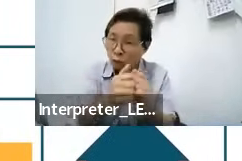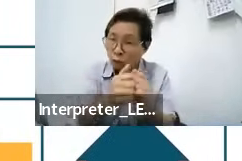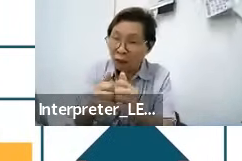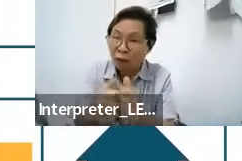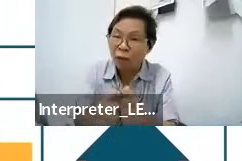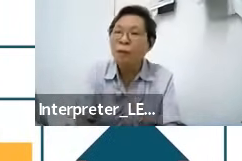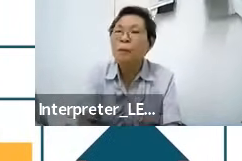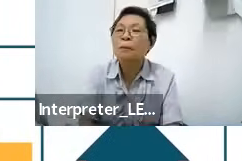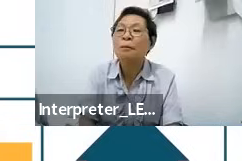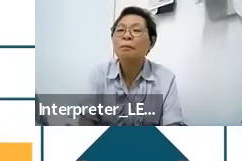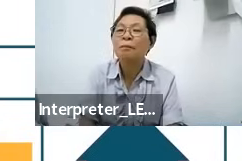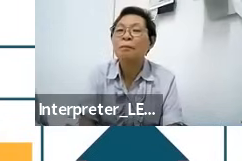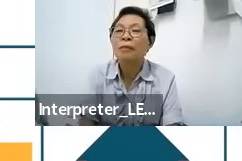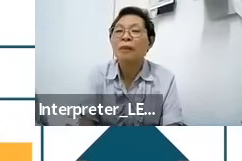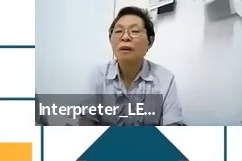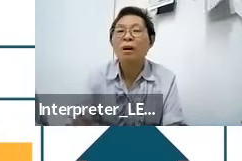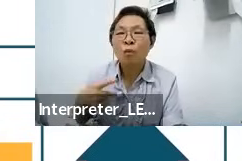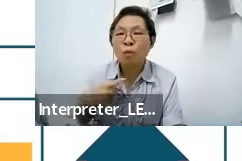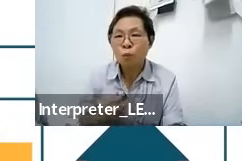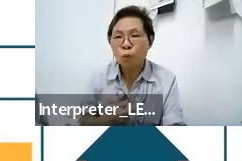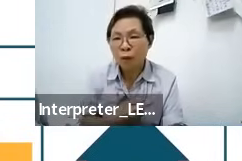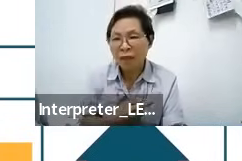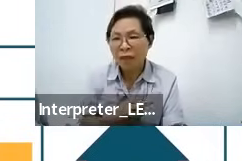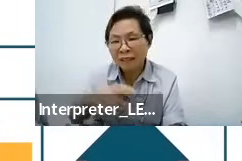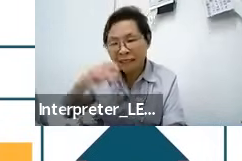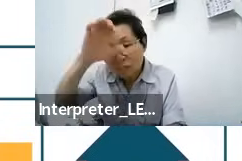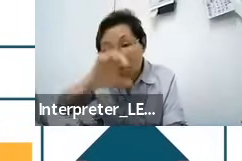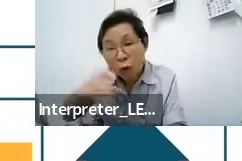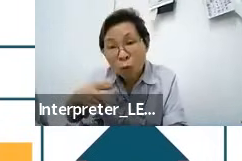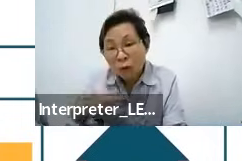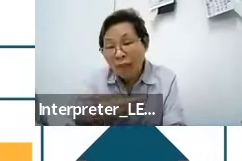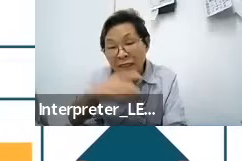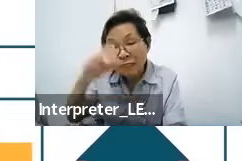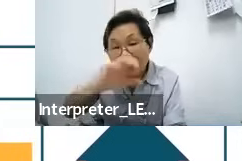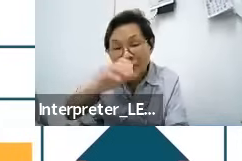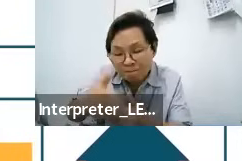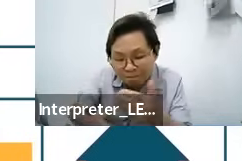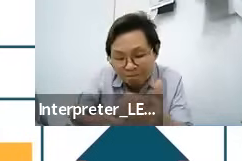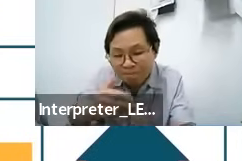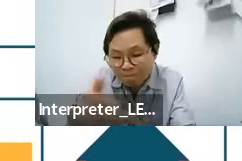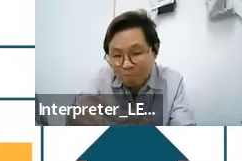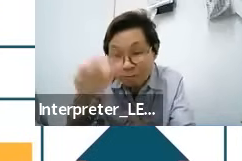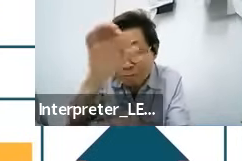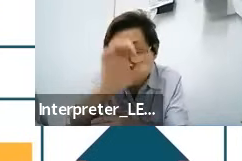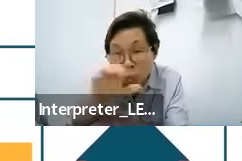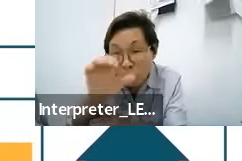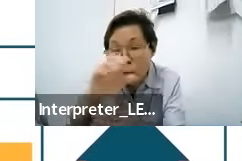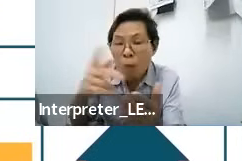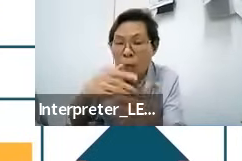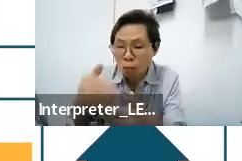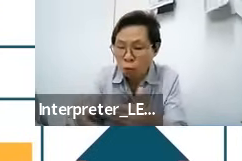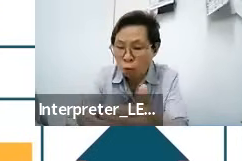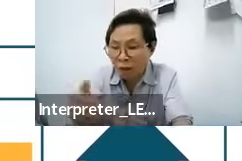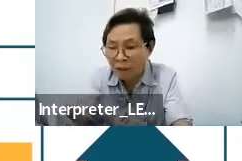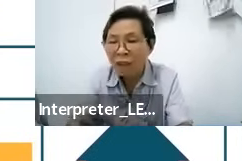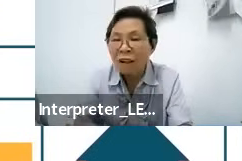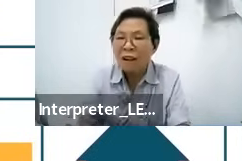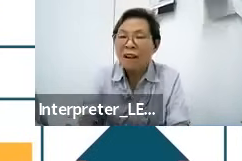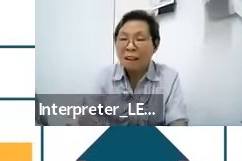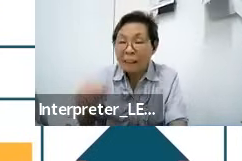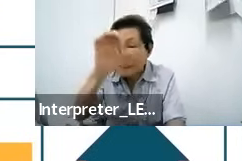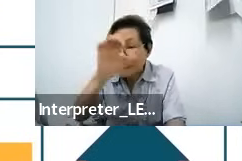going to, we can track their process, they can track their progress, they can track